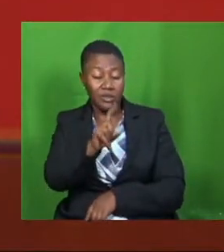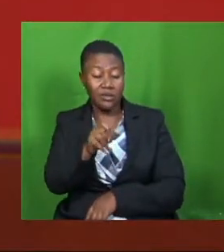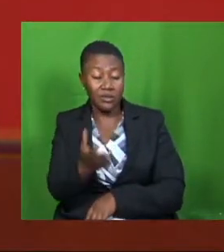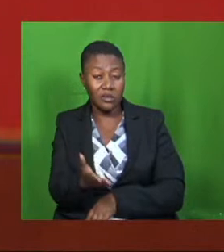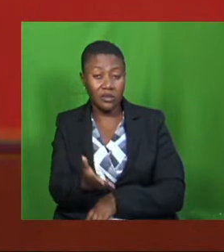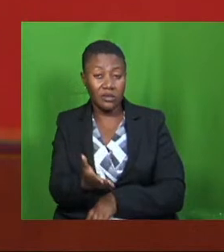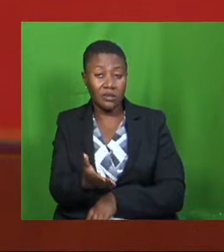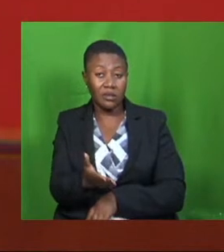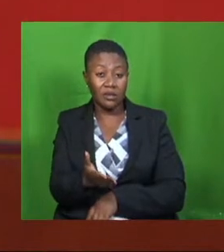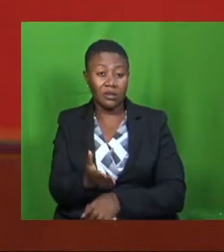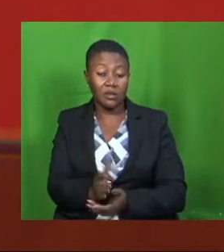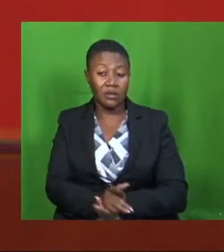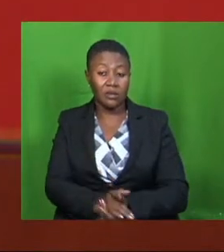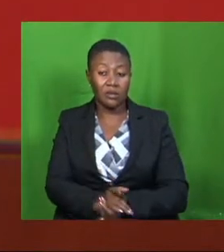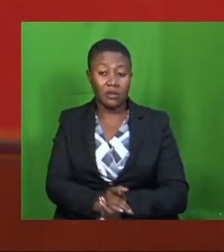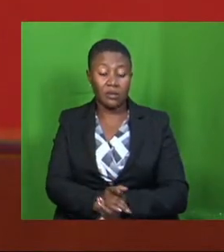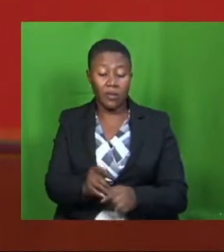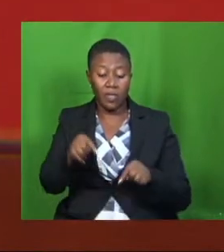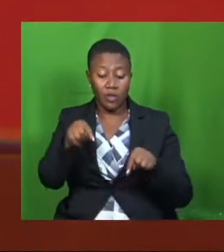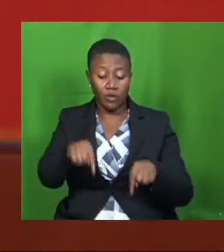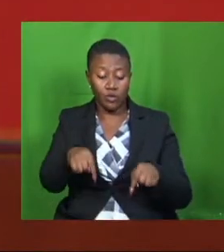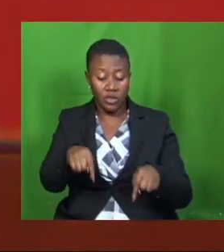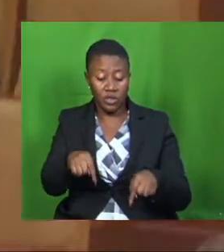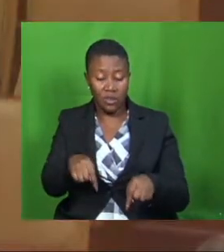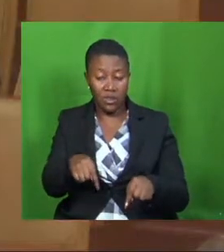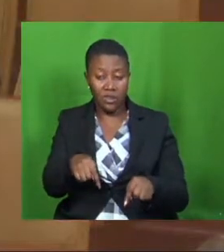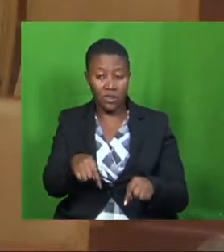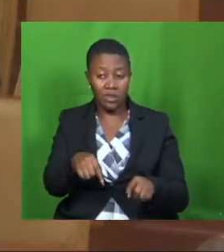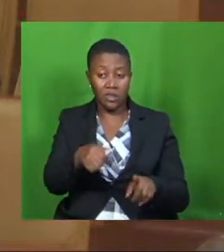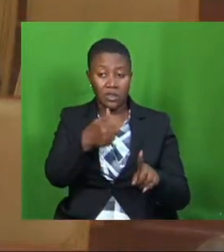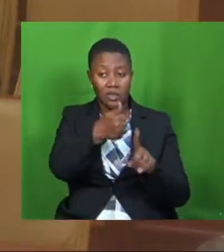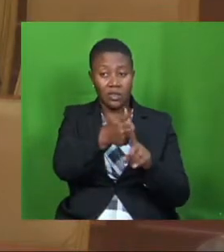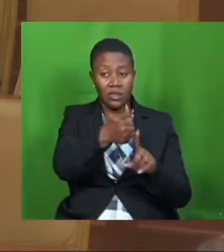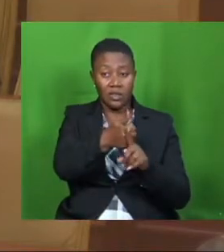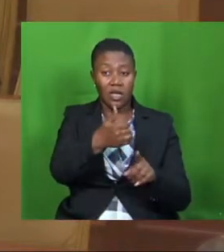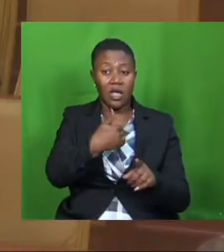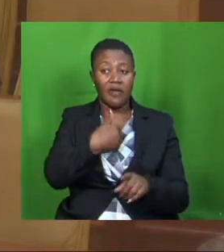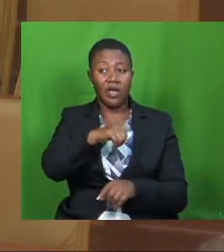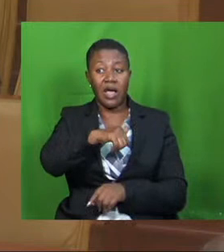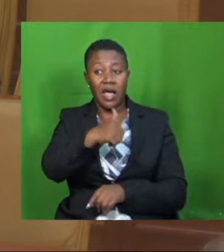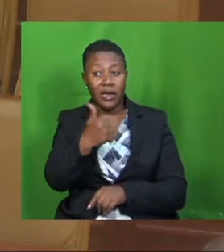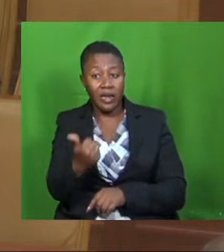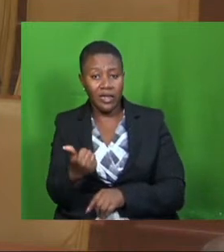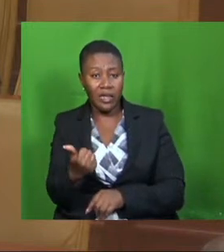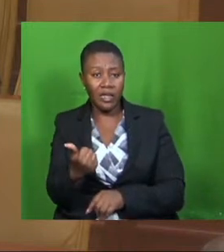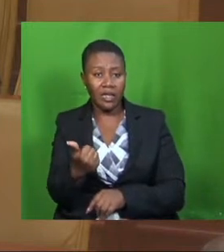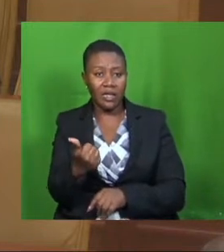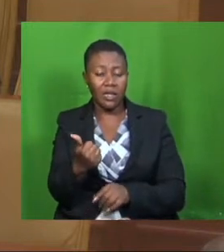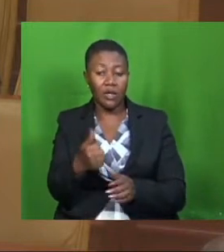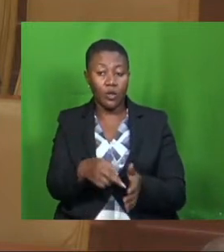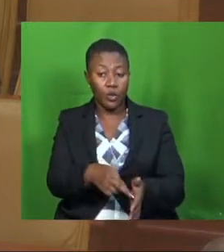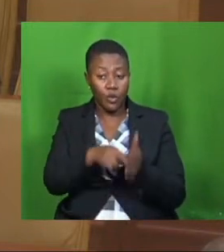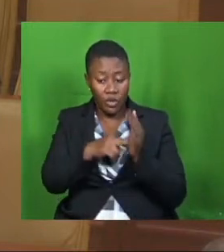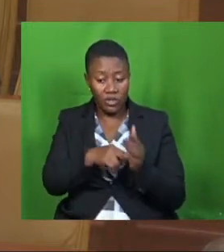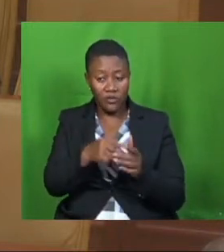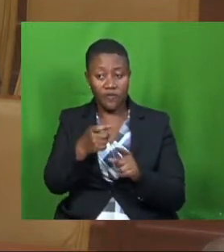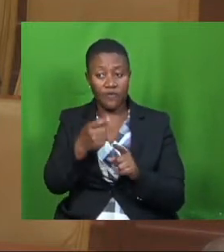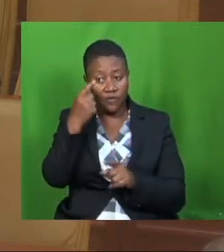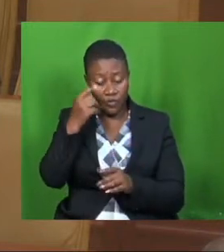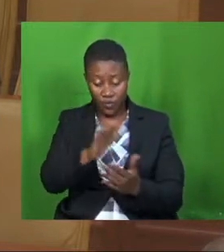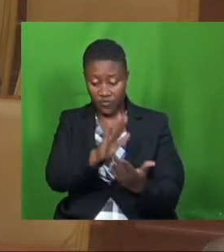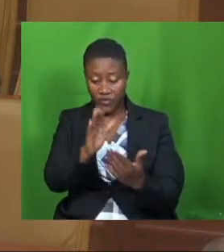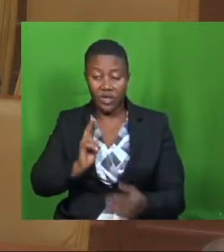compelled to be available to answer. And so when you read Order 61, it says the time available for